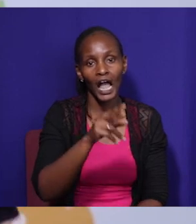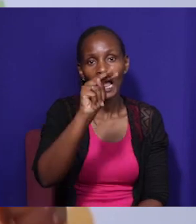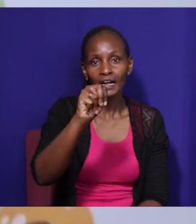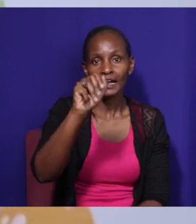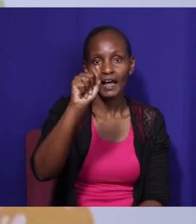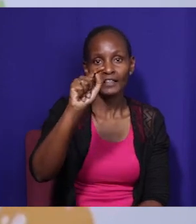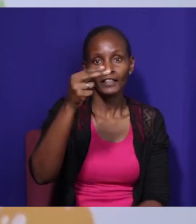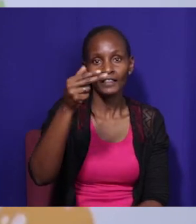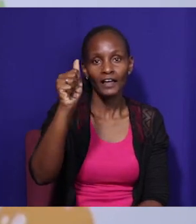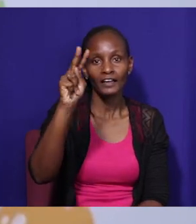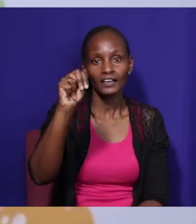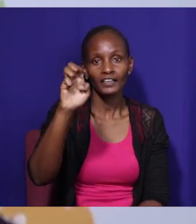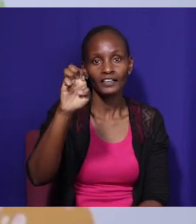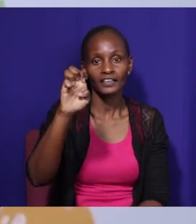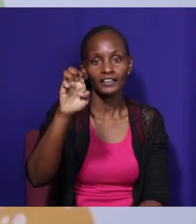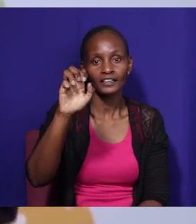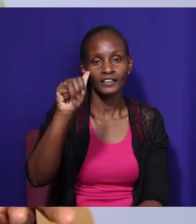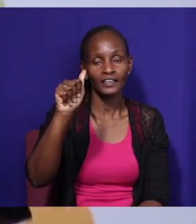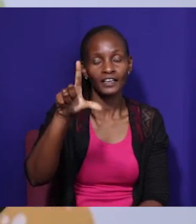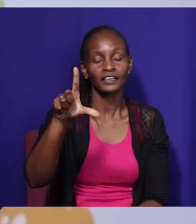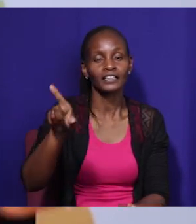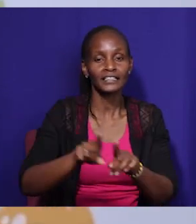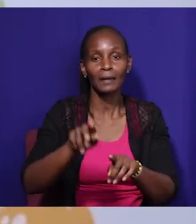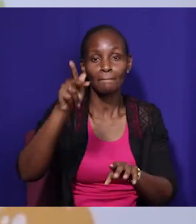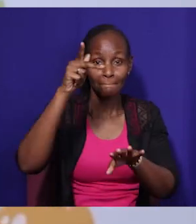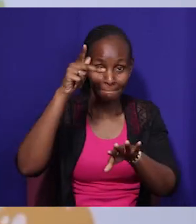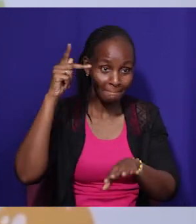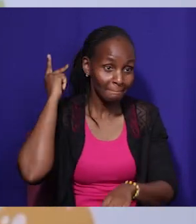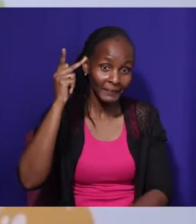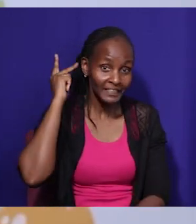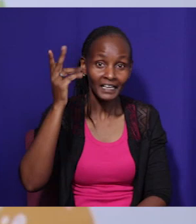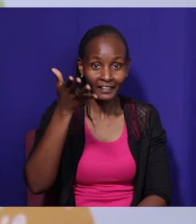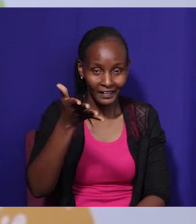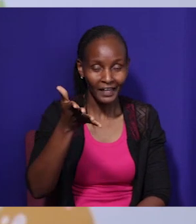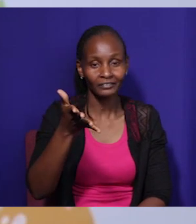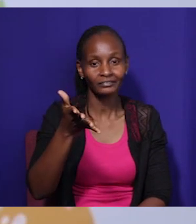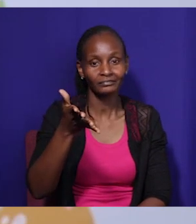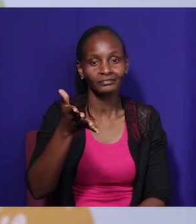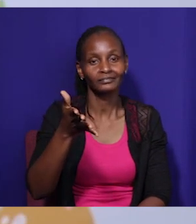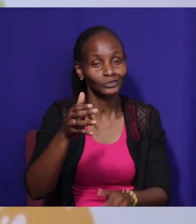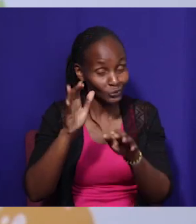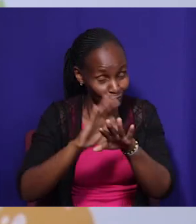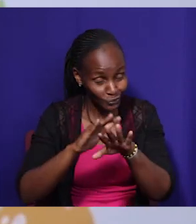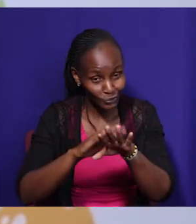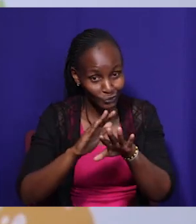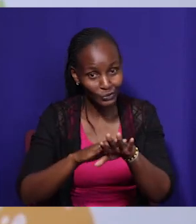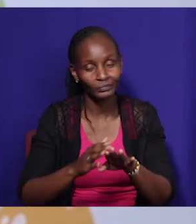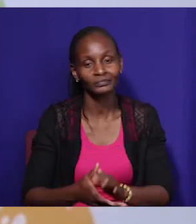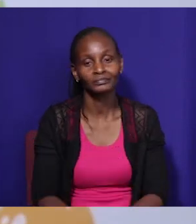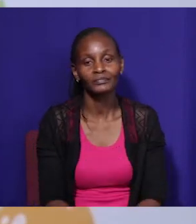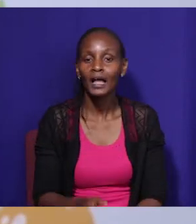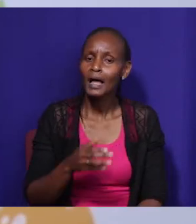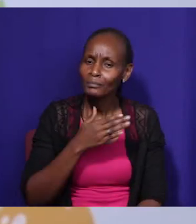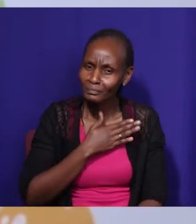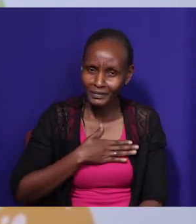Nathaniel is correct. Oh, Peter is always there. You're doing well. Please